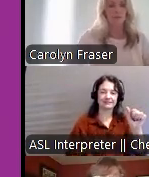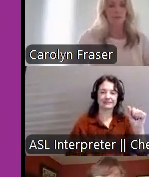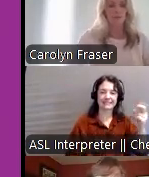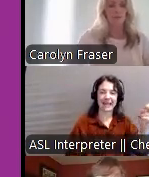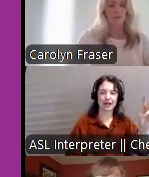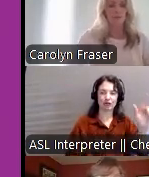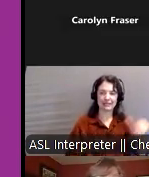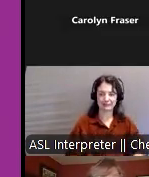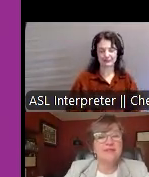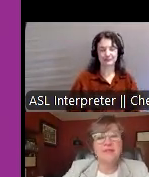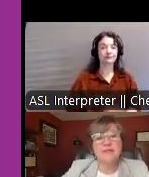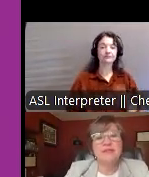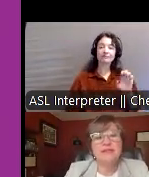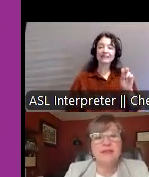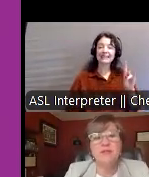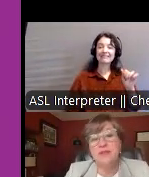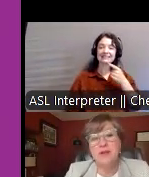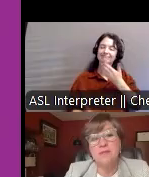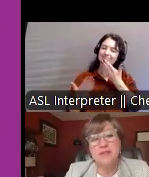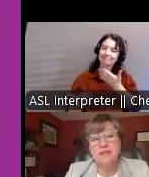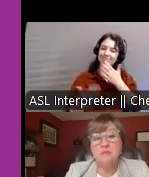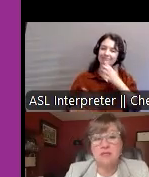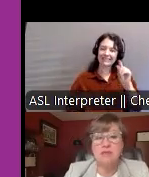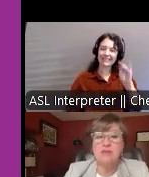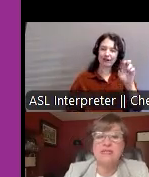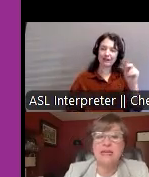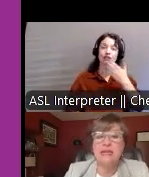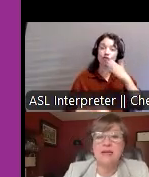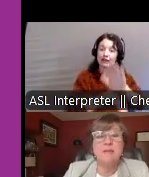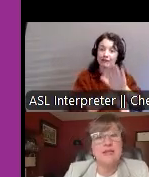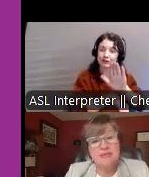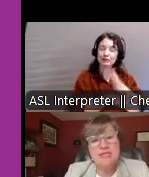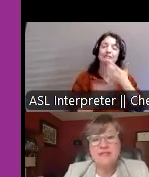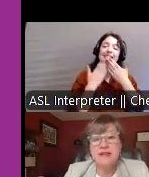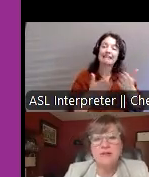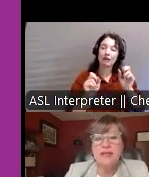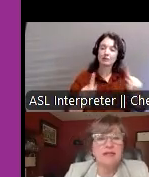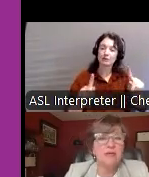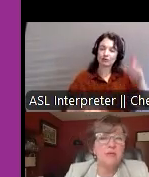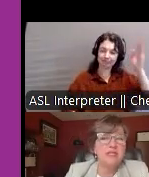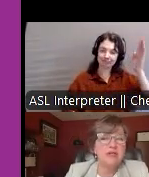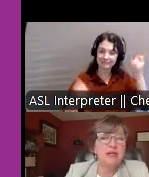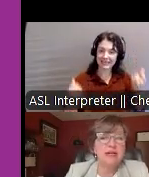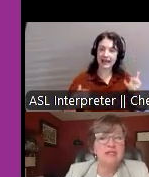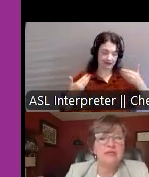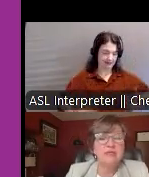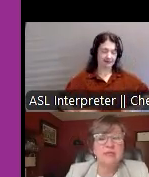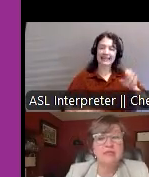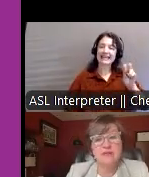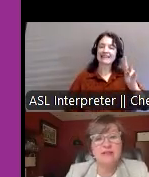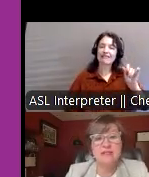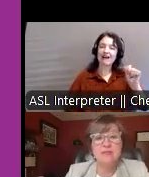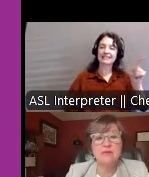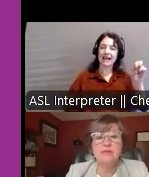Thank you, Carolyn. Good afternoon, and thank you for the opportunity to speak with you today. My name is Eva Zachary, and I will be sharing highlights from the